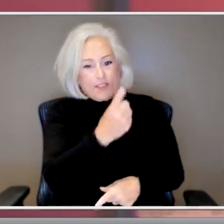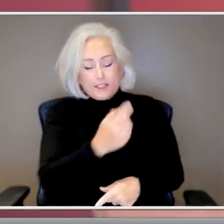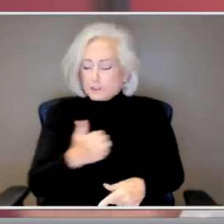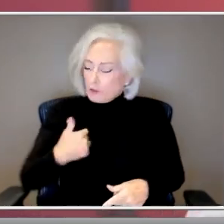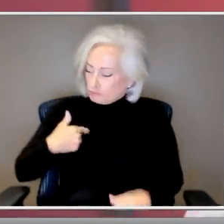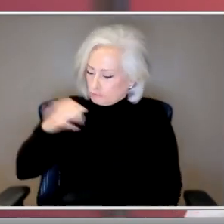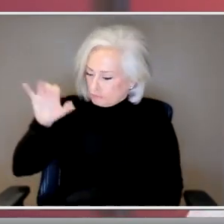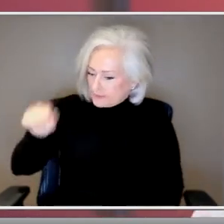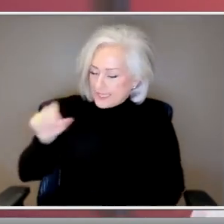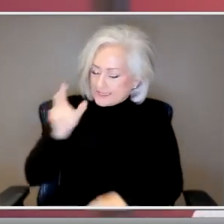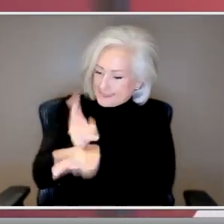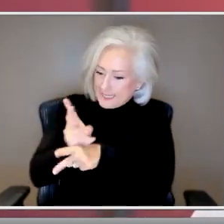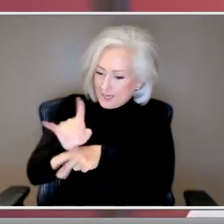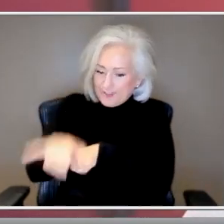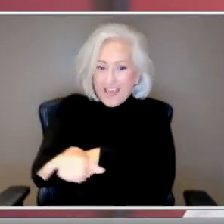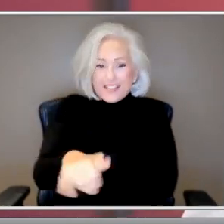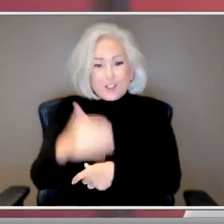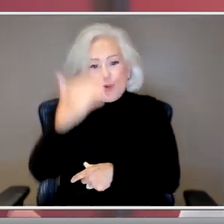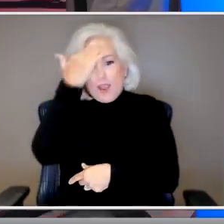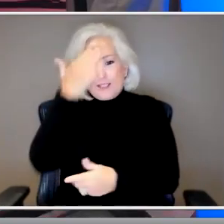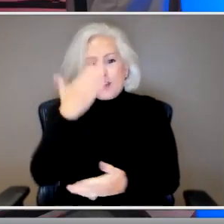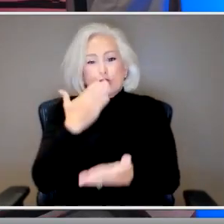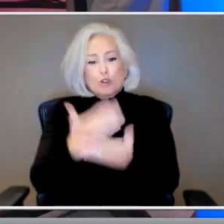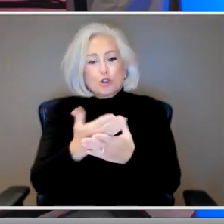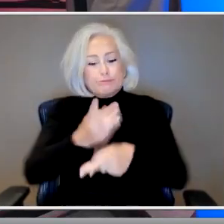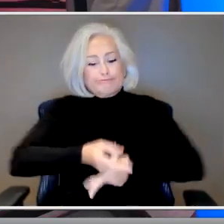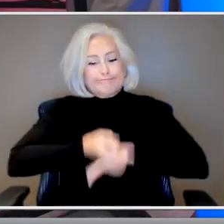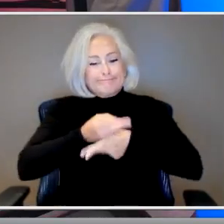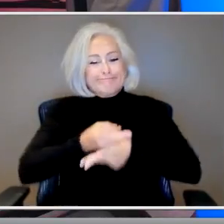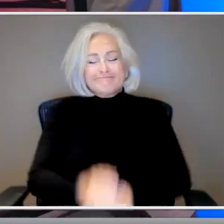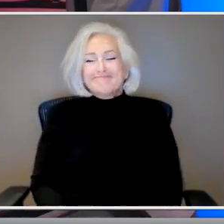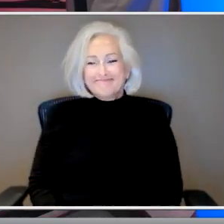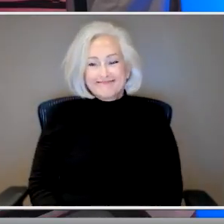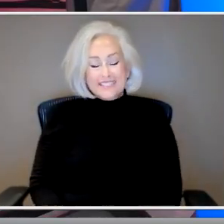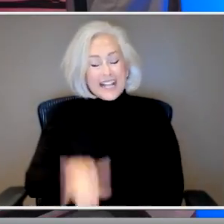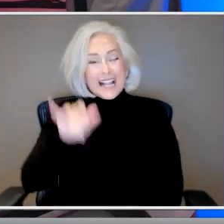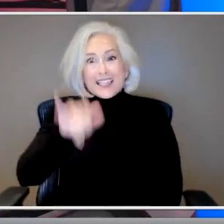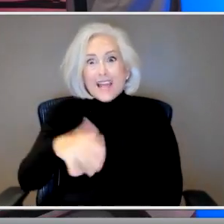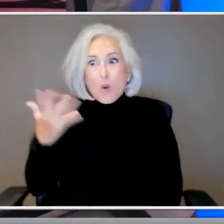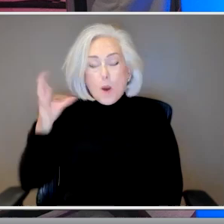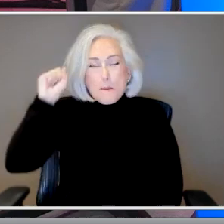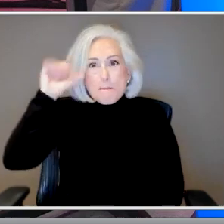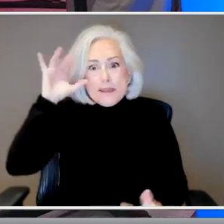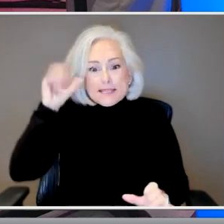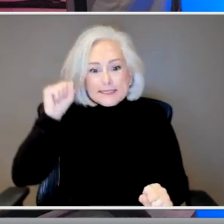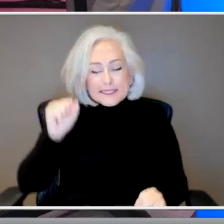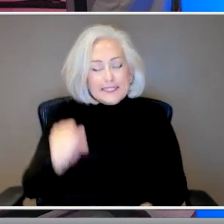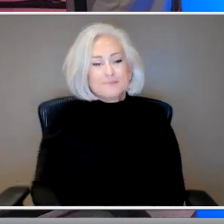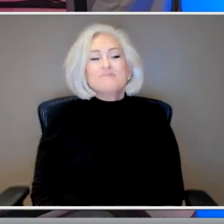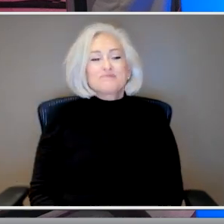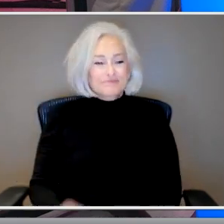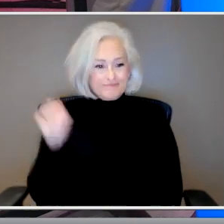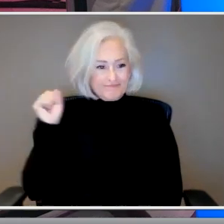it. So I know she's in good hands. Well, that's what is incredible. Go on. And that's exactly when